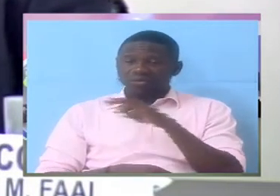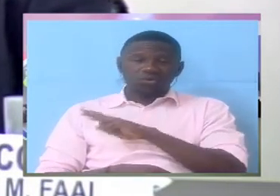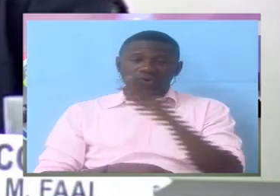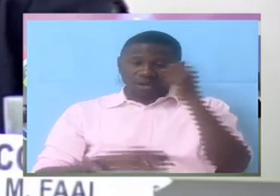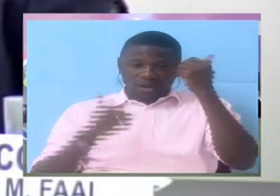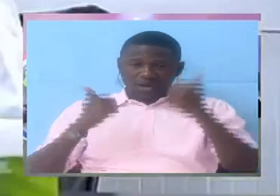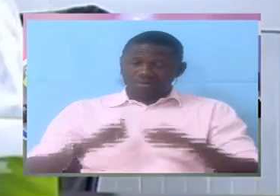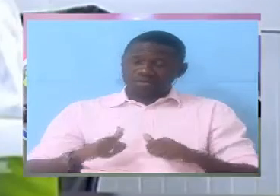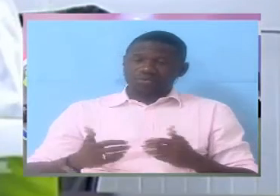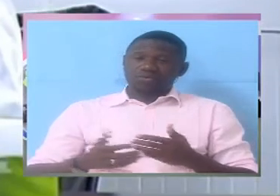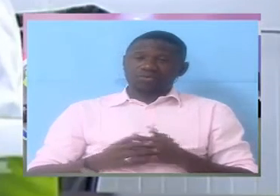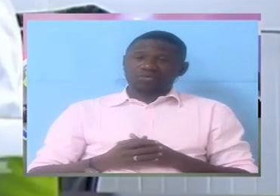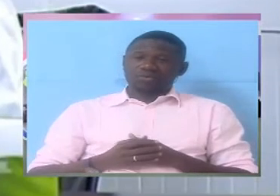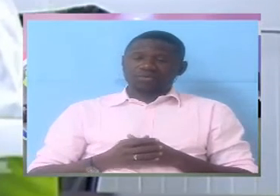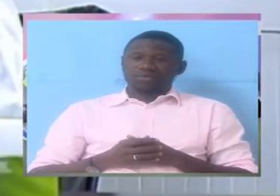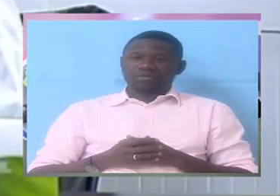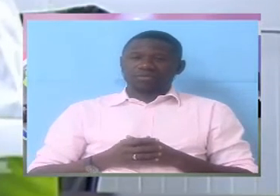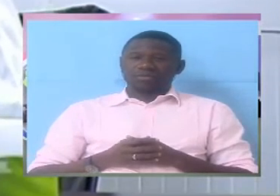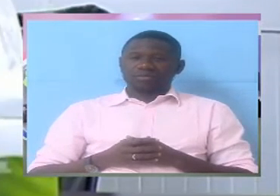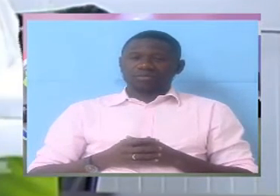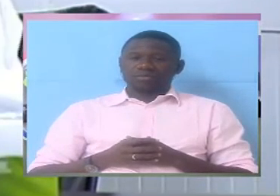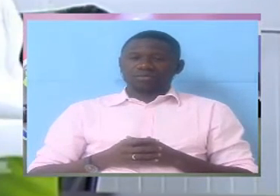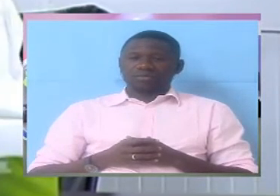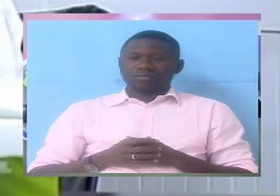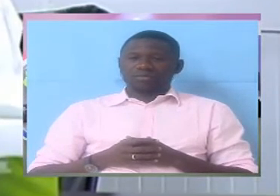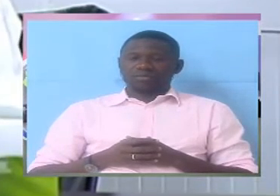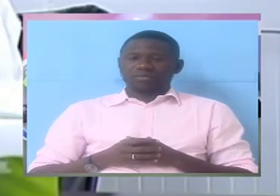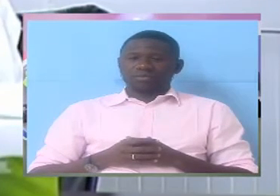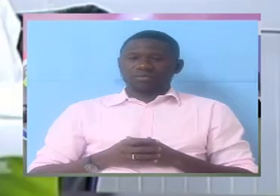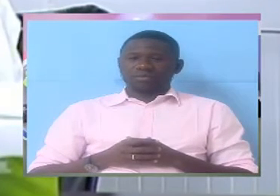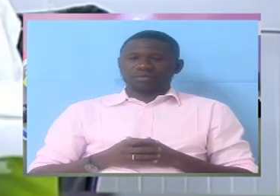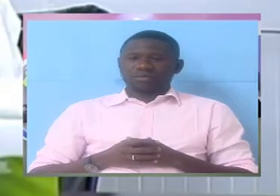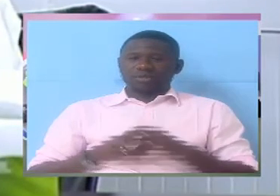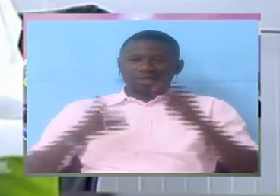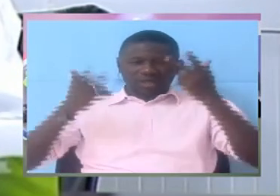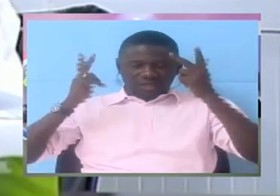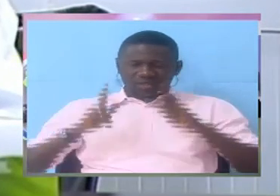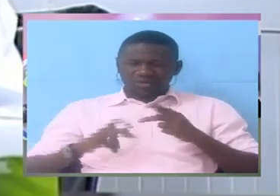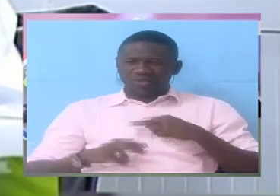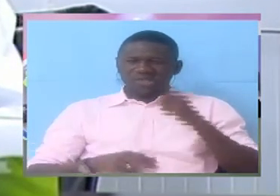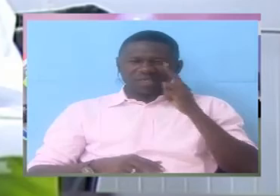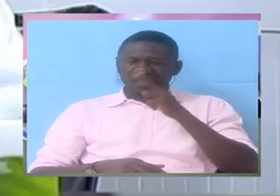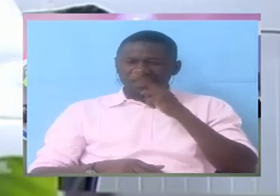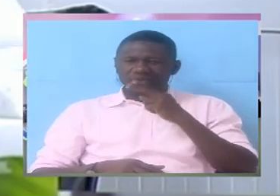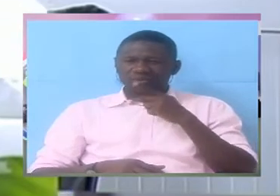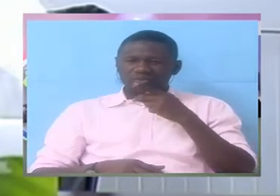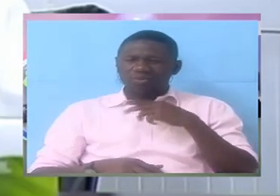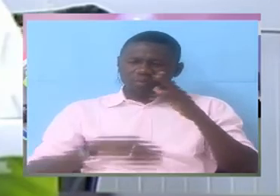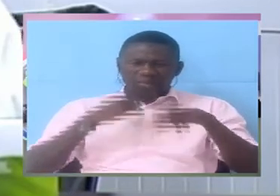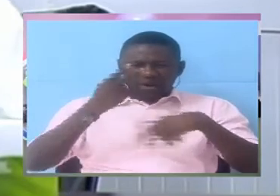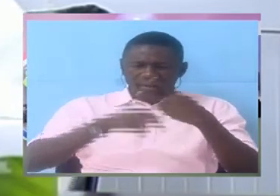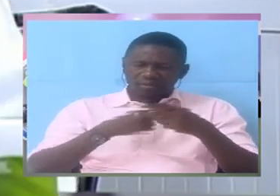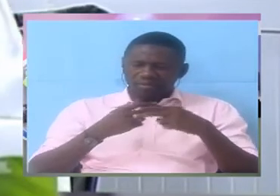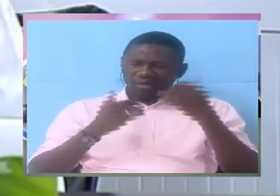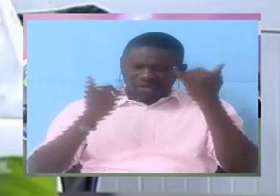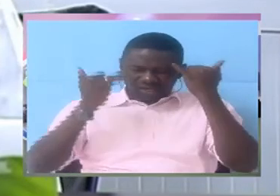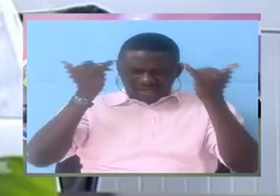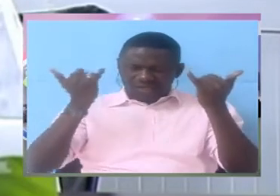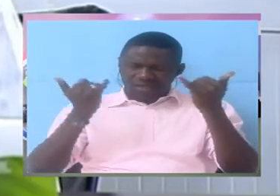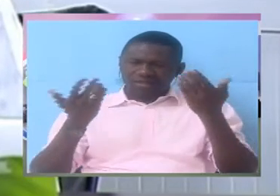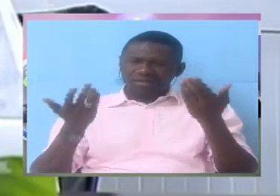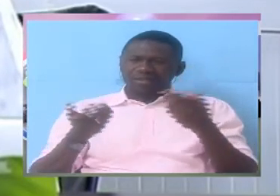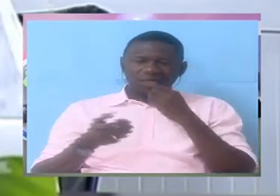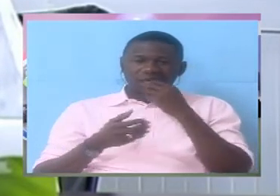Counsel, are you trying to play on my intelligence or what? Did I say on arrival at the gate I was